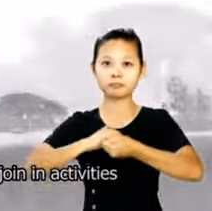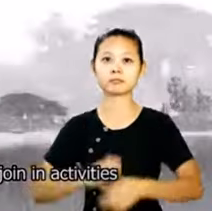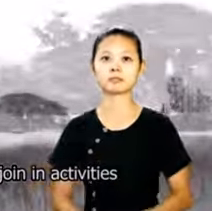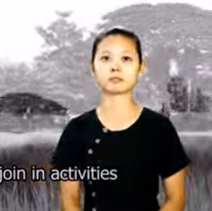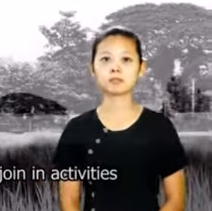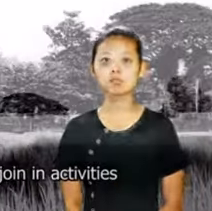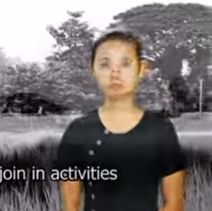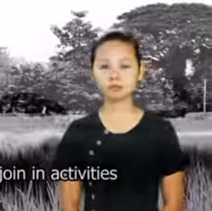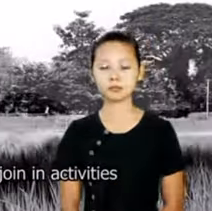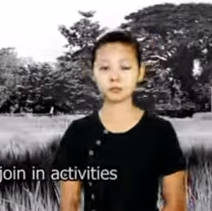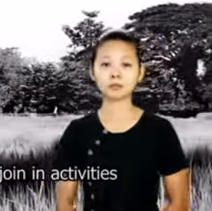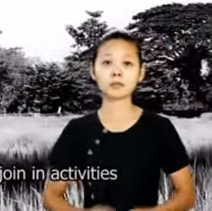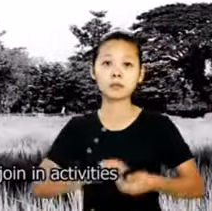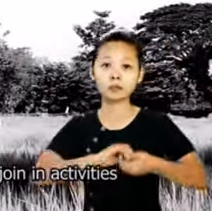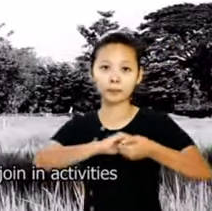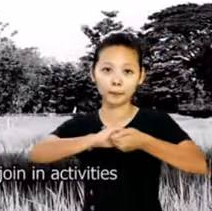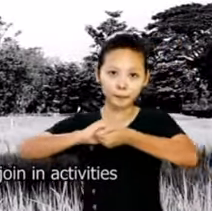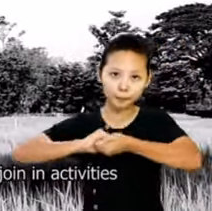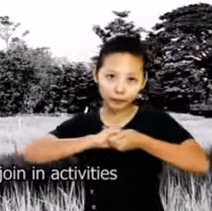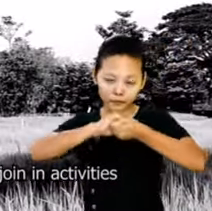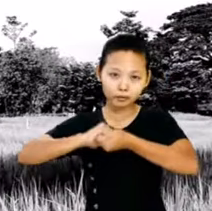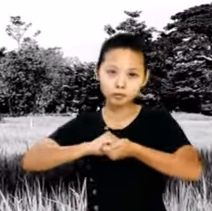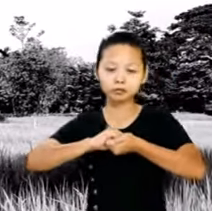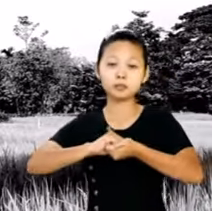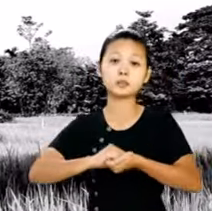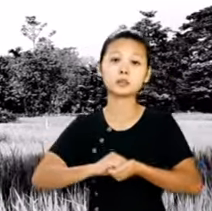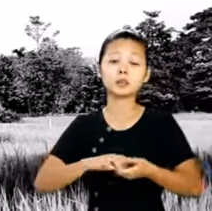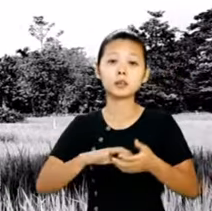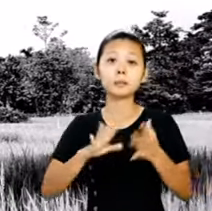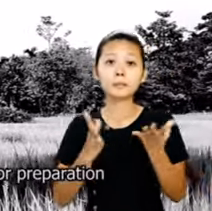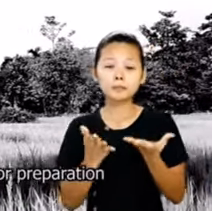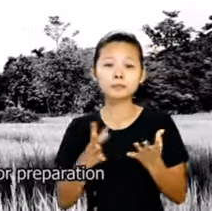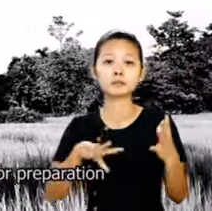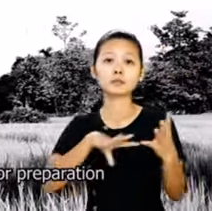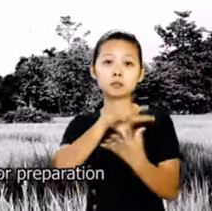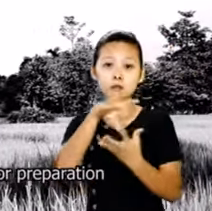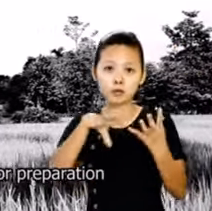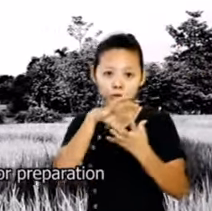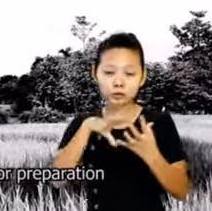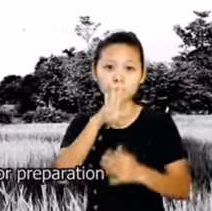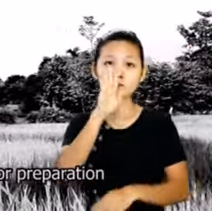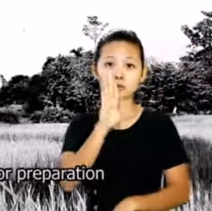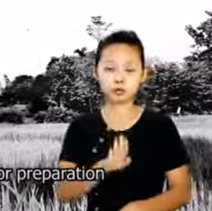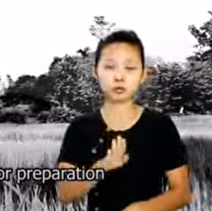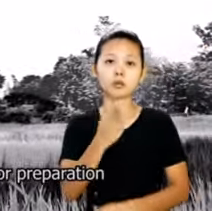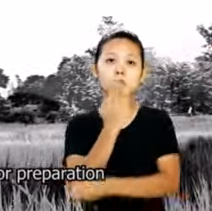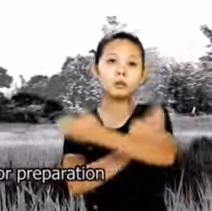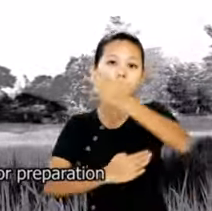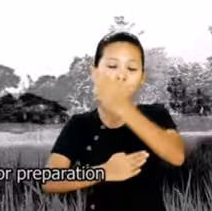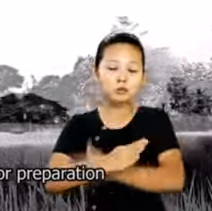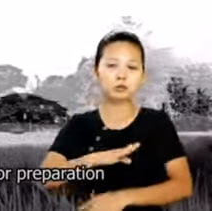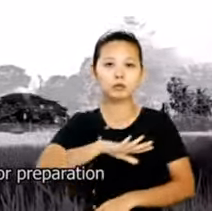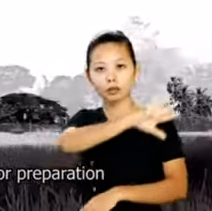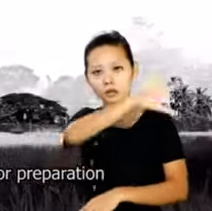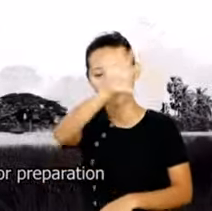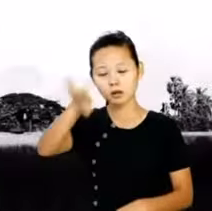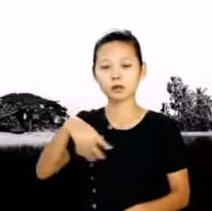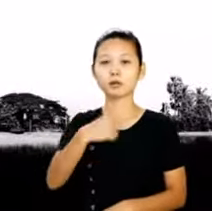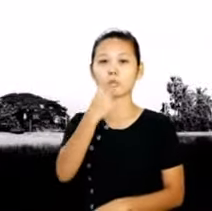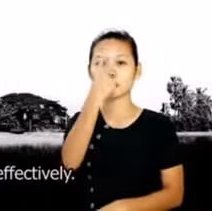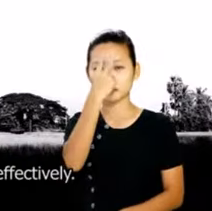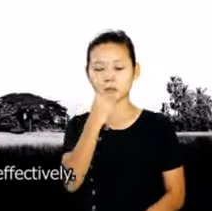Integration is when people are invited to join in activities but don't receive the special assistance or